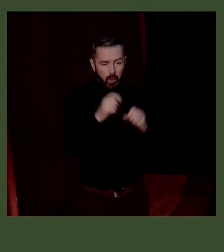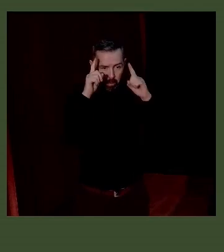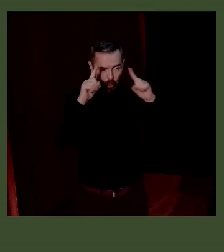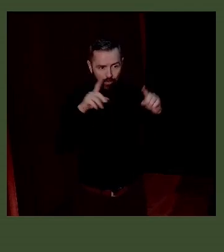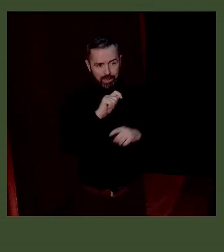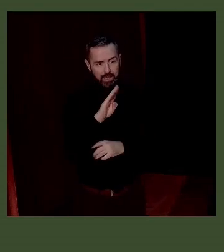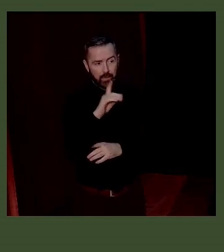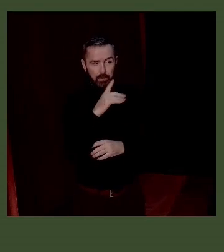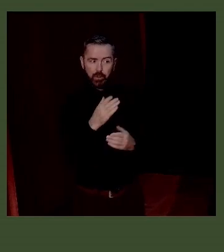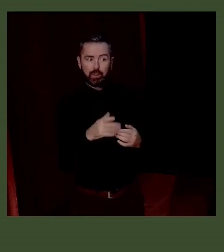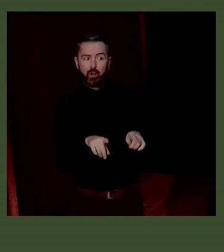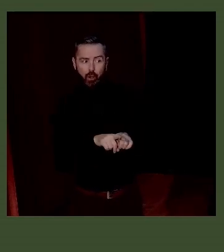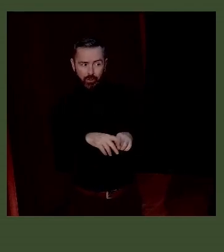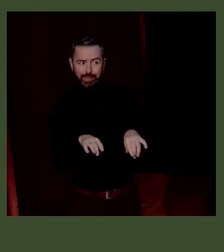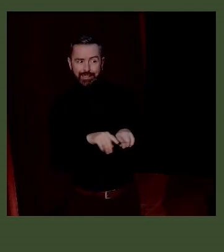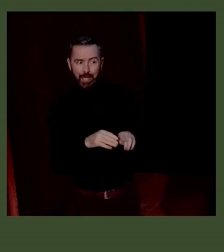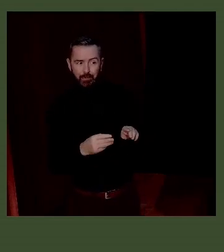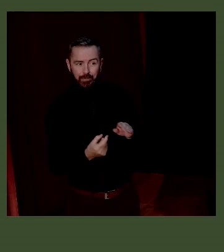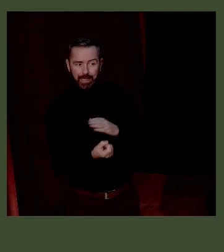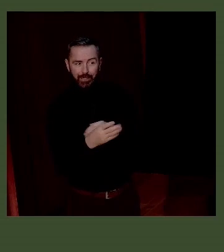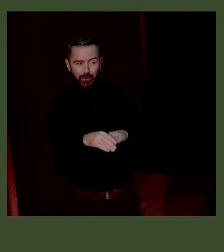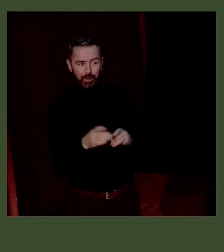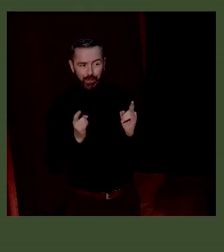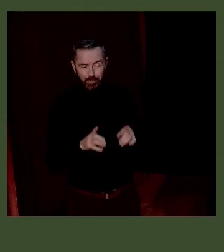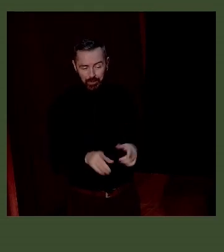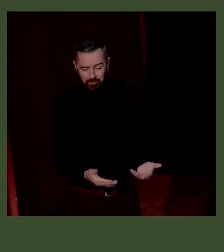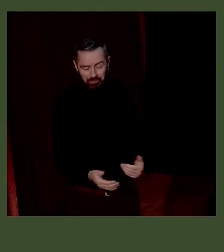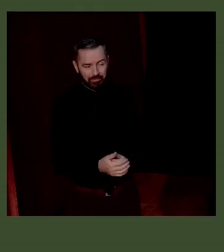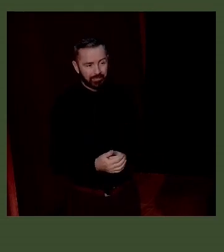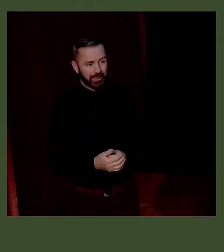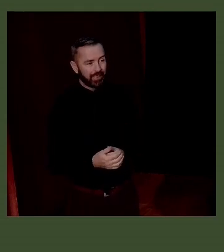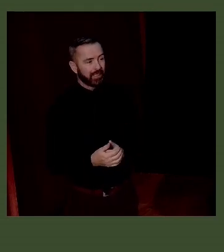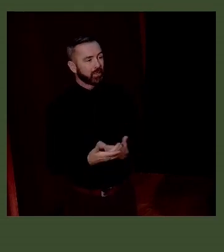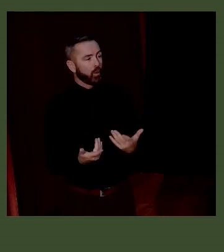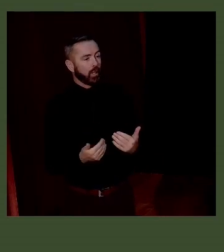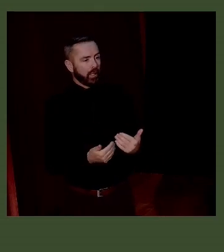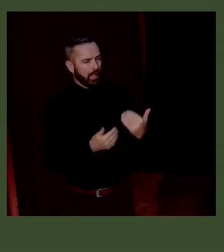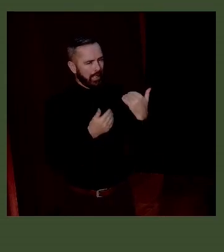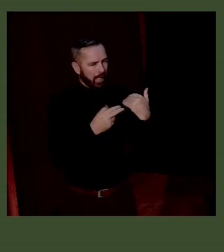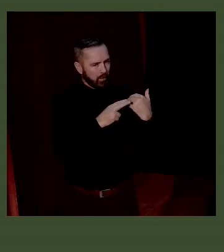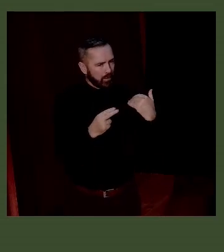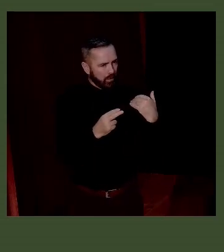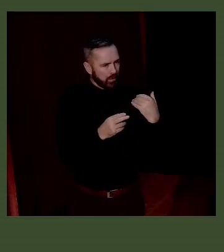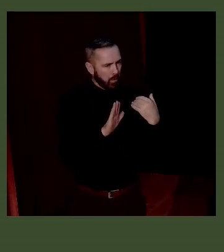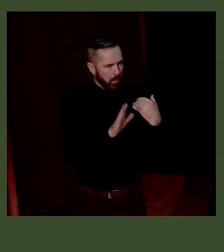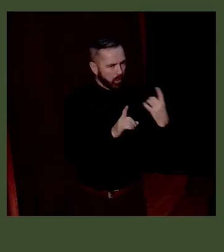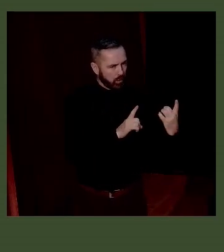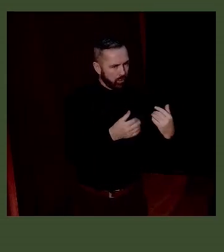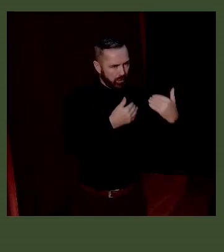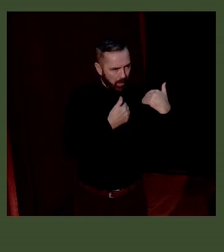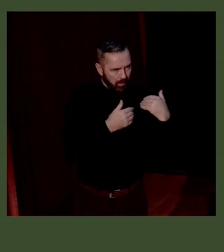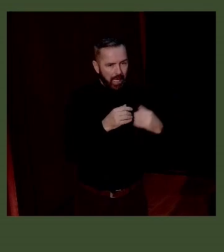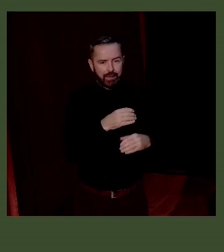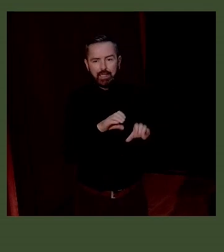answered about humans as well. The power to appoint county medical officers was permissive. A county didn't have to do it, and some didn't. And the